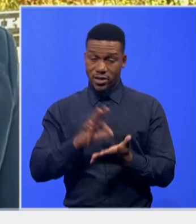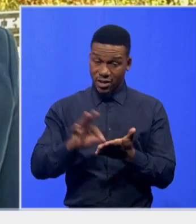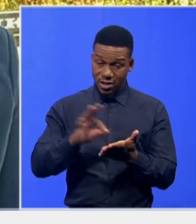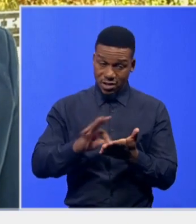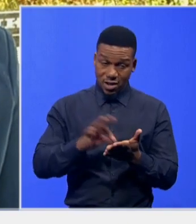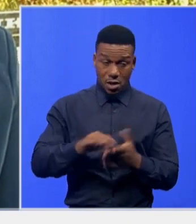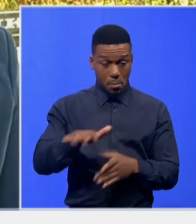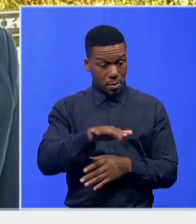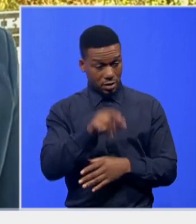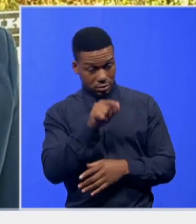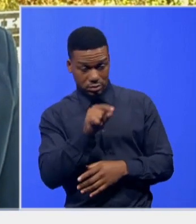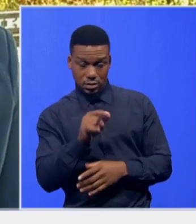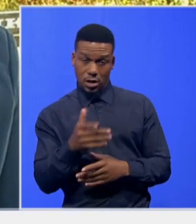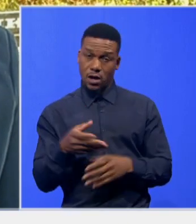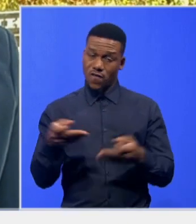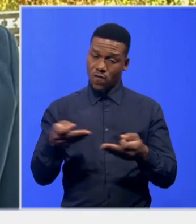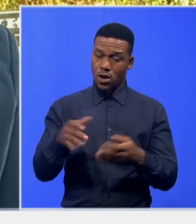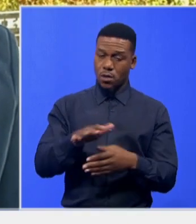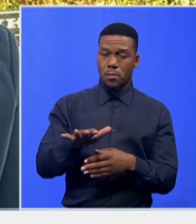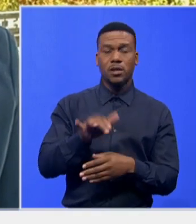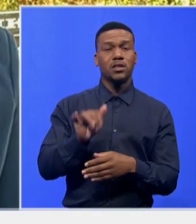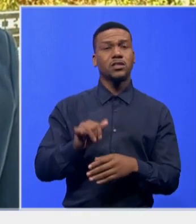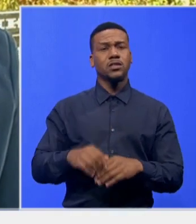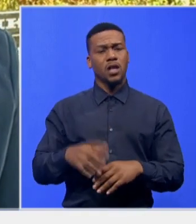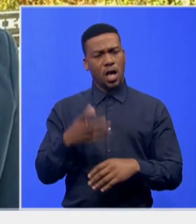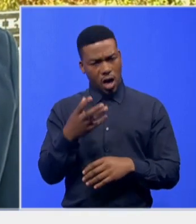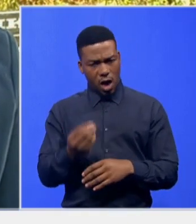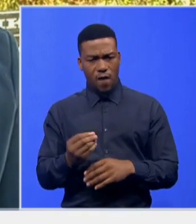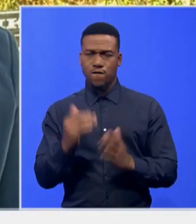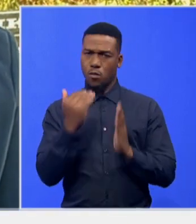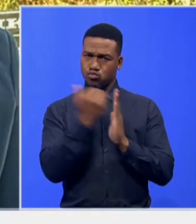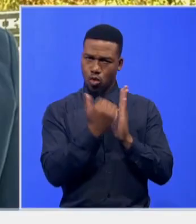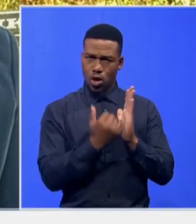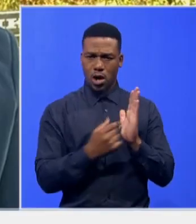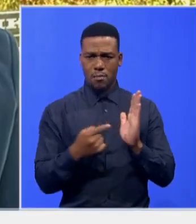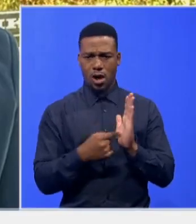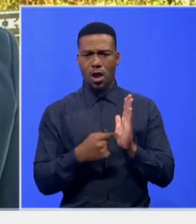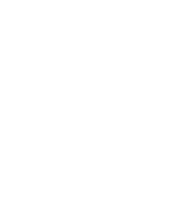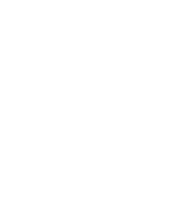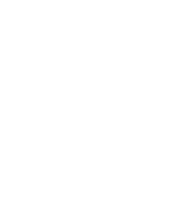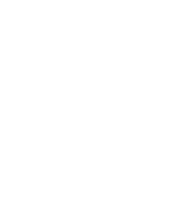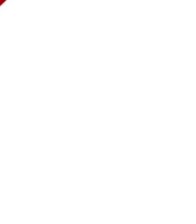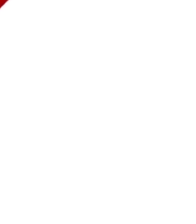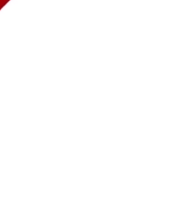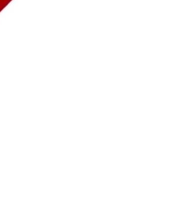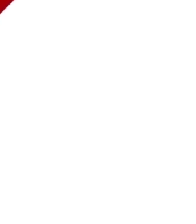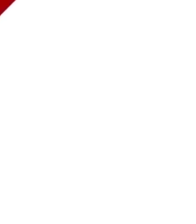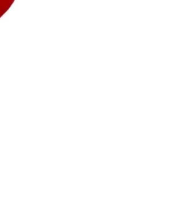especially, you have the expanded public works program that is supposed to be assisting when it comes to those cemeteries.